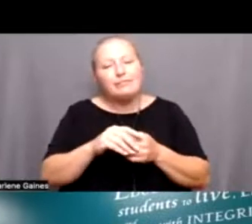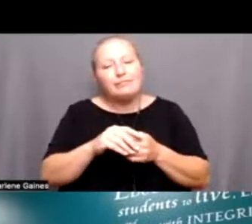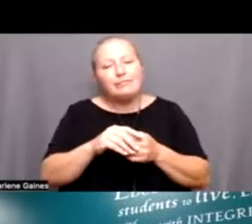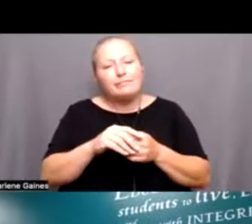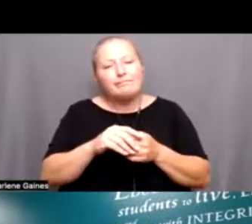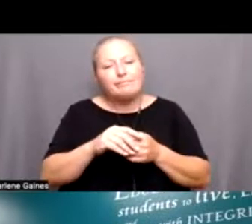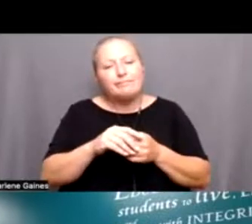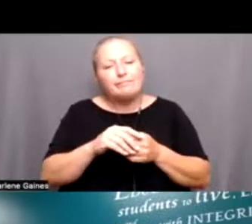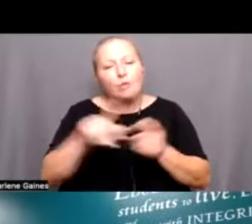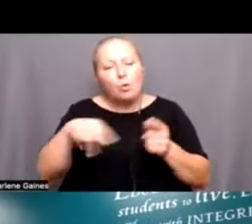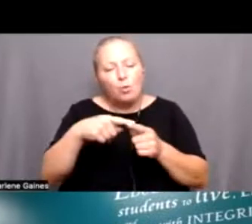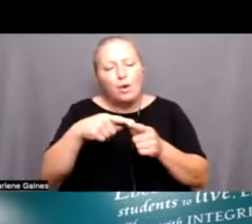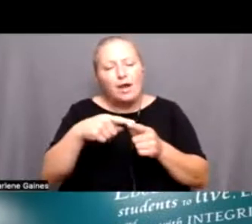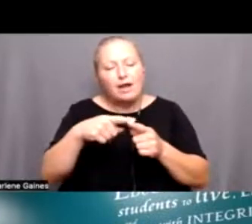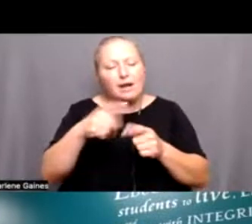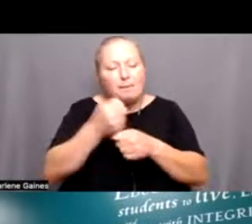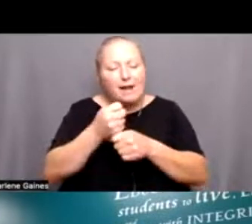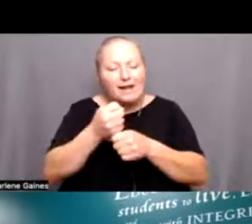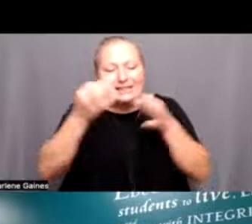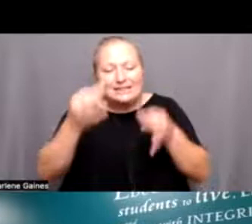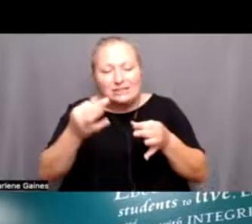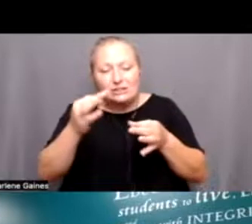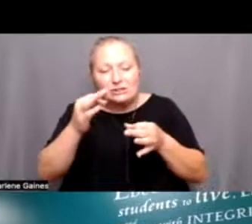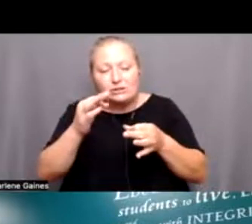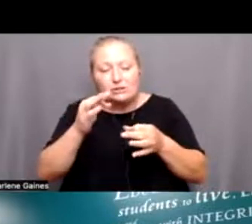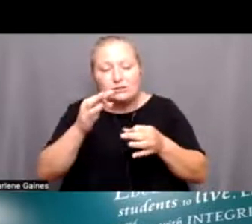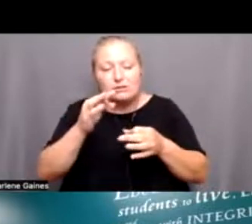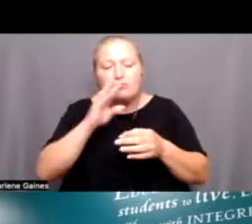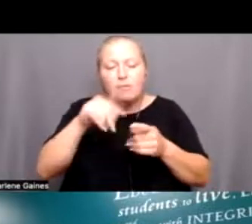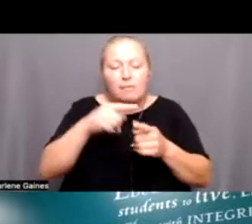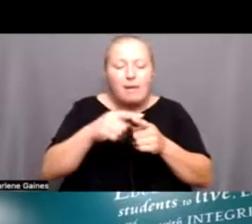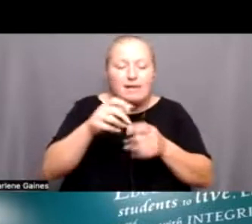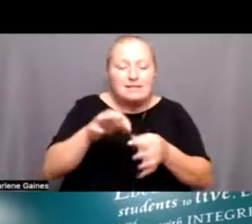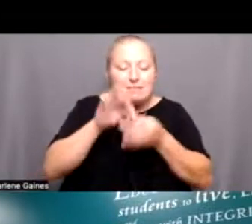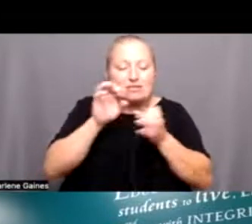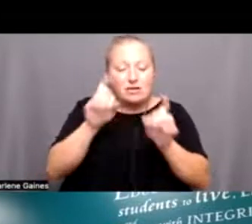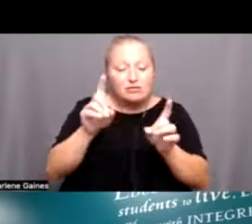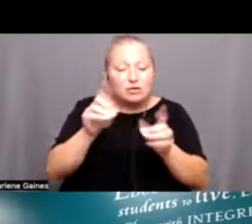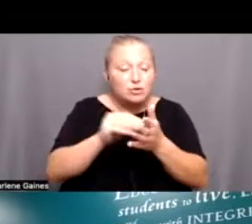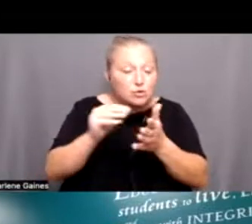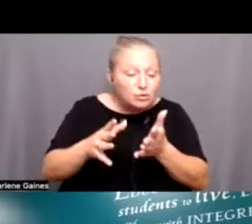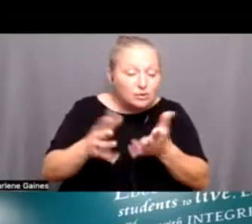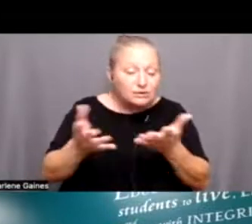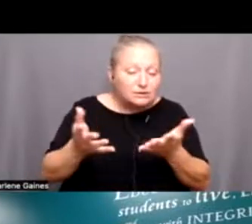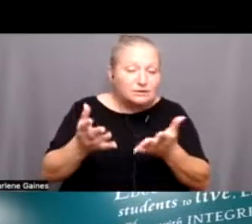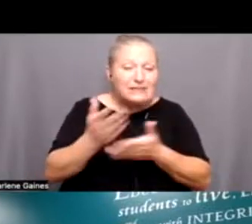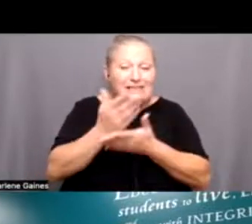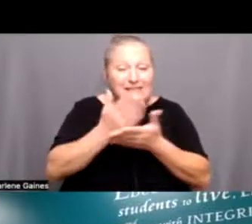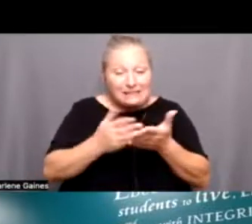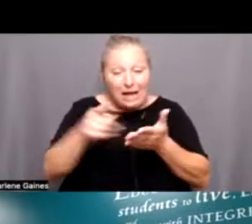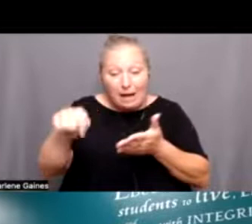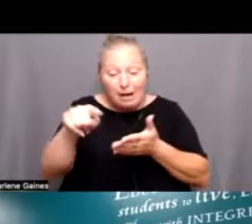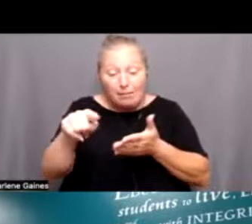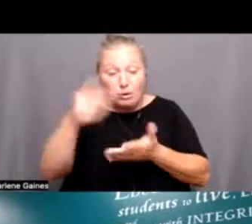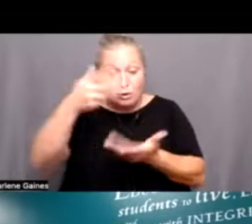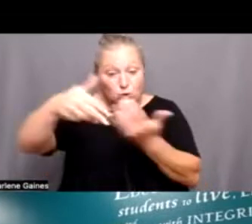when decisions are being made in terms of special education students, is that, for some, the social